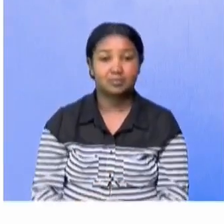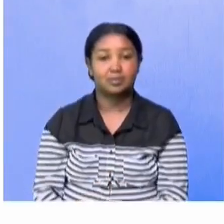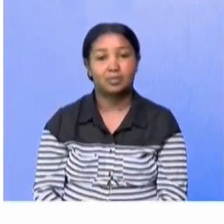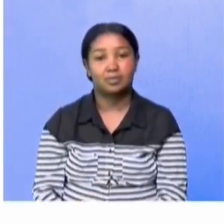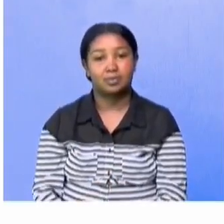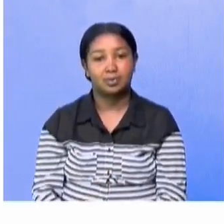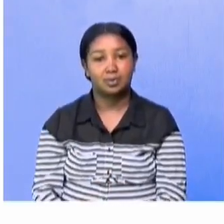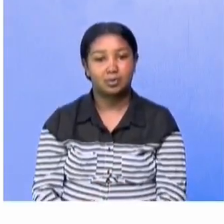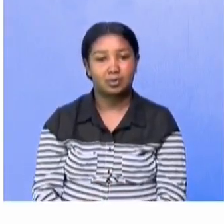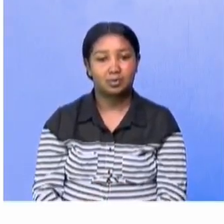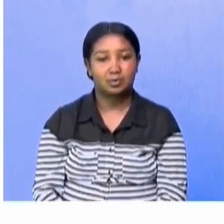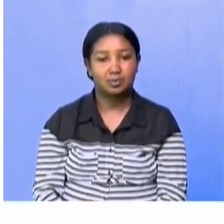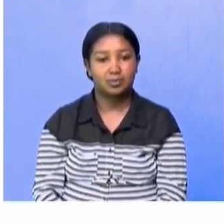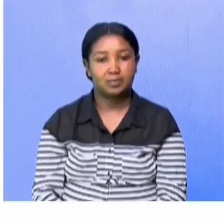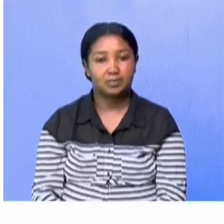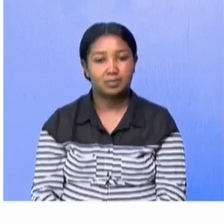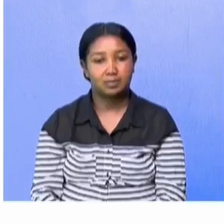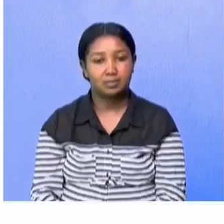we put